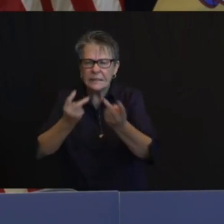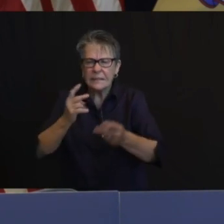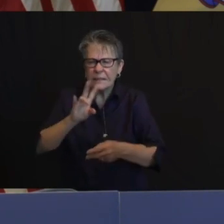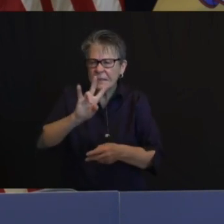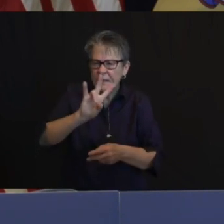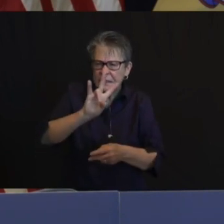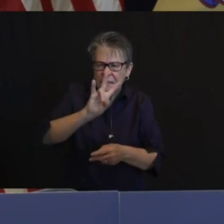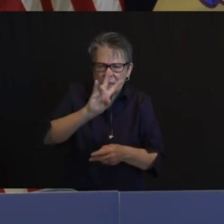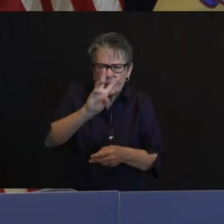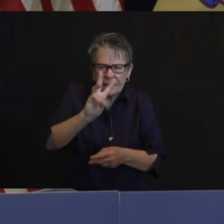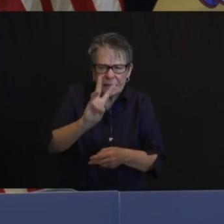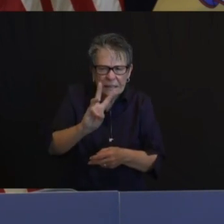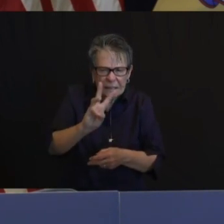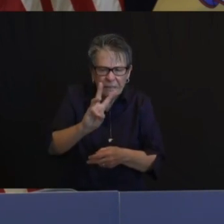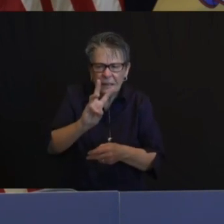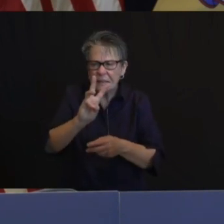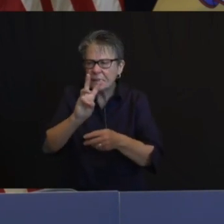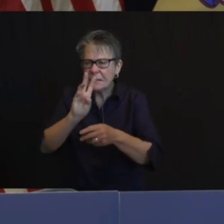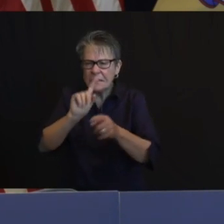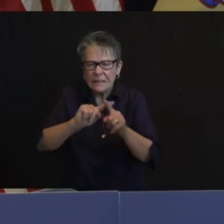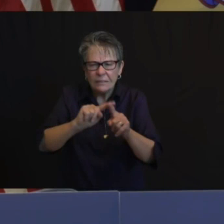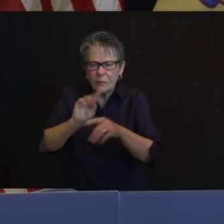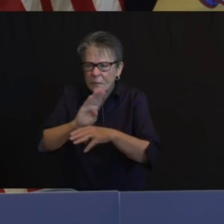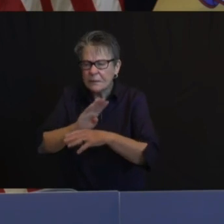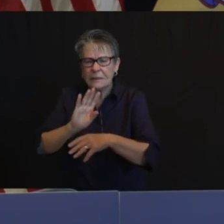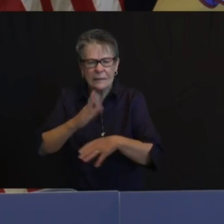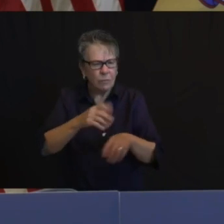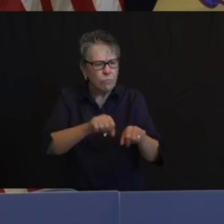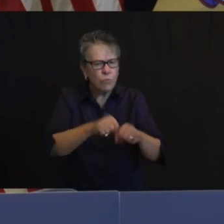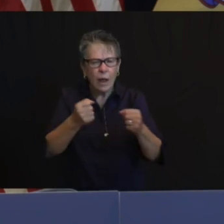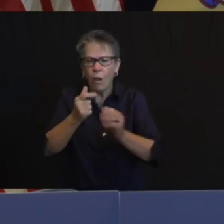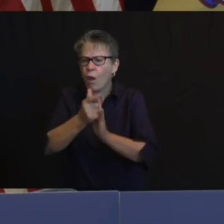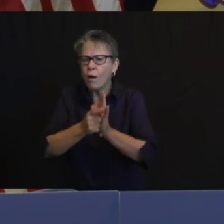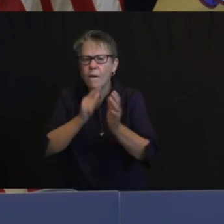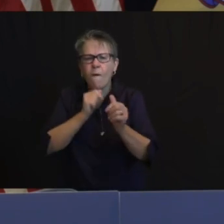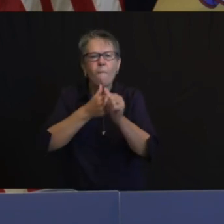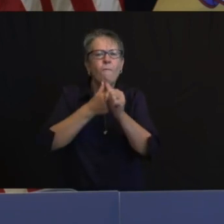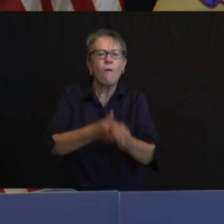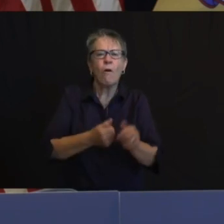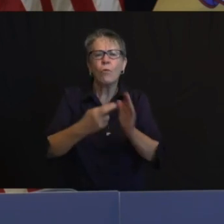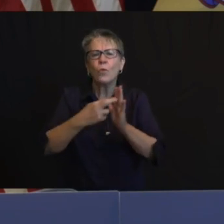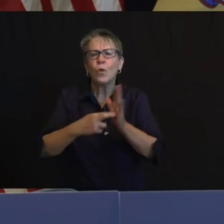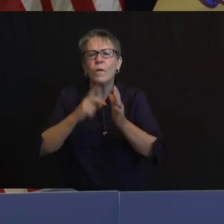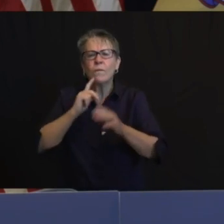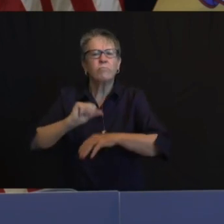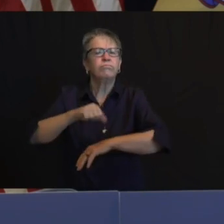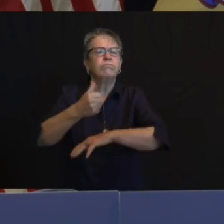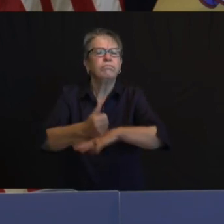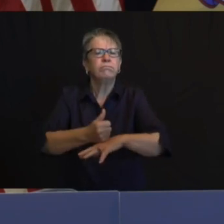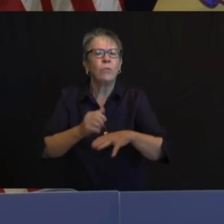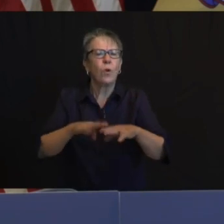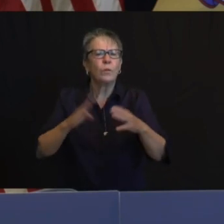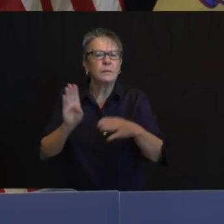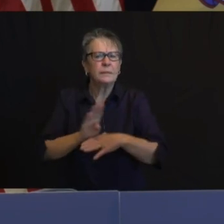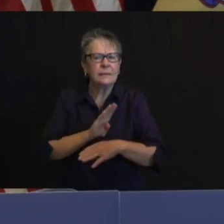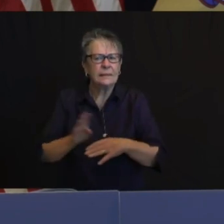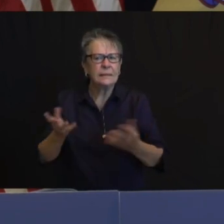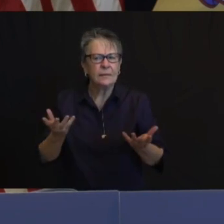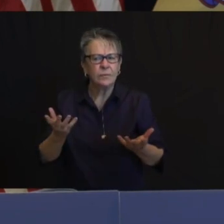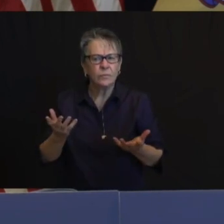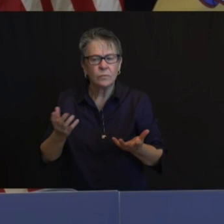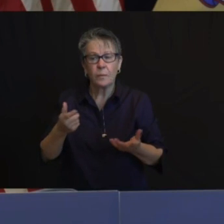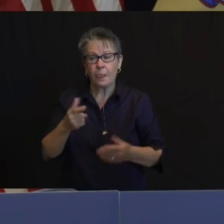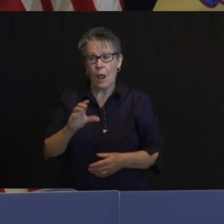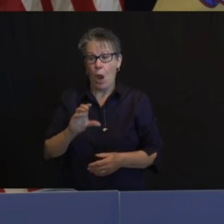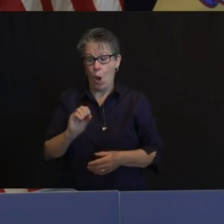in violation of the executive order. On Saturday, an establishment in Manahawkin and Ocean also found to be in